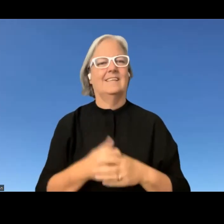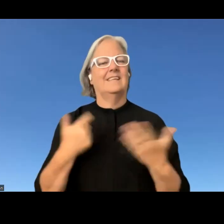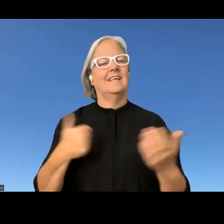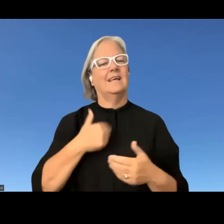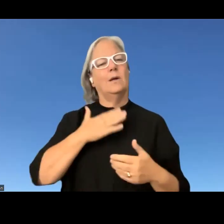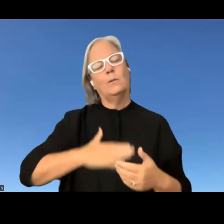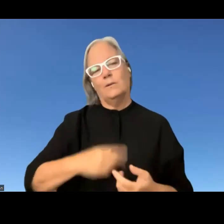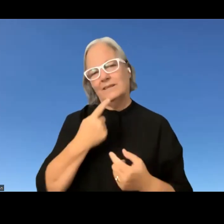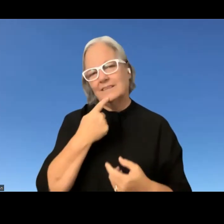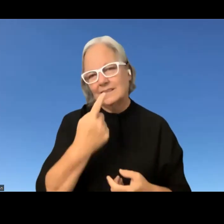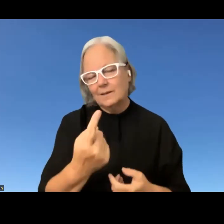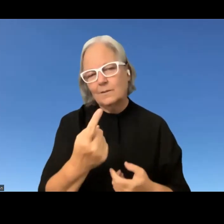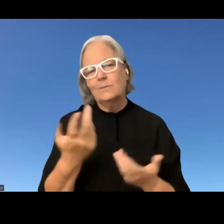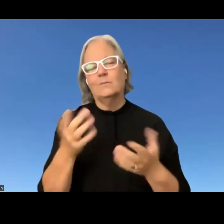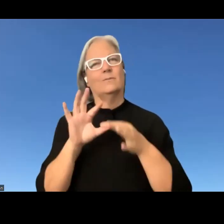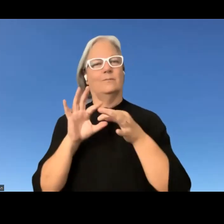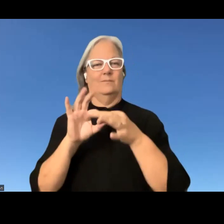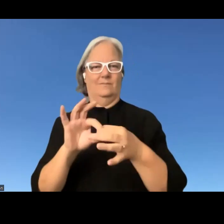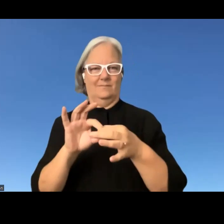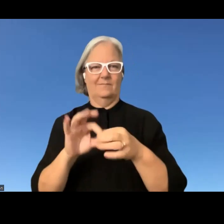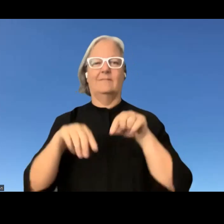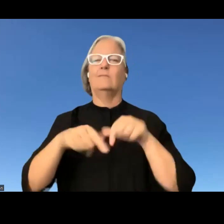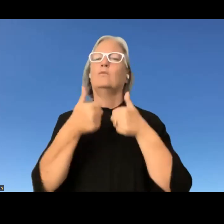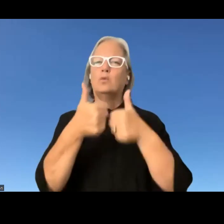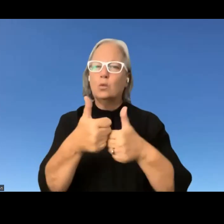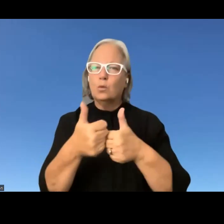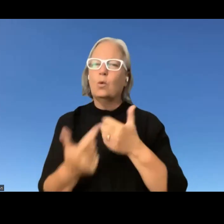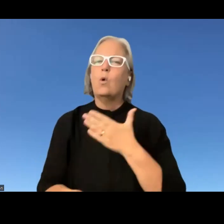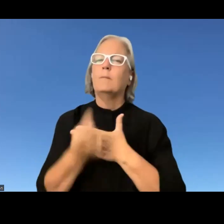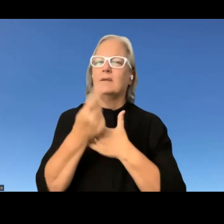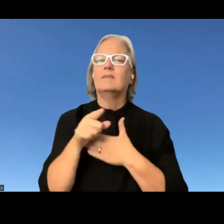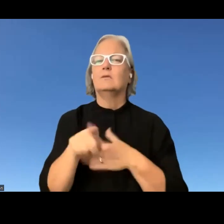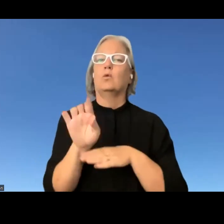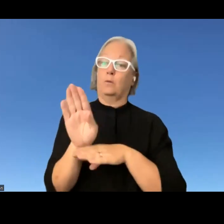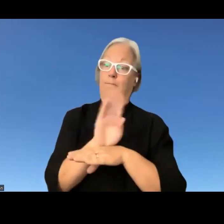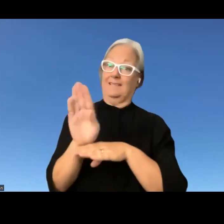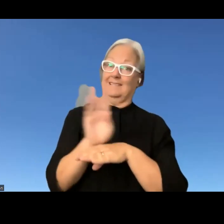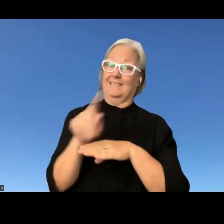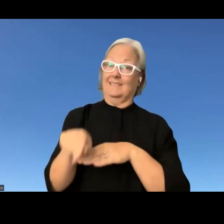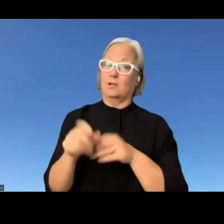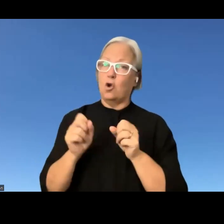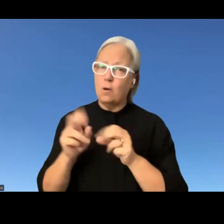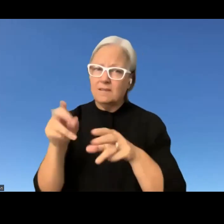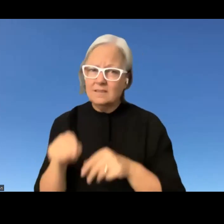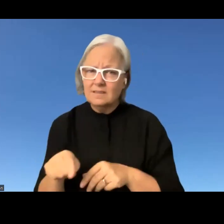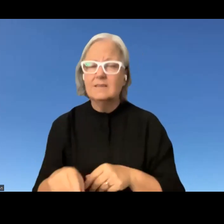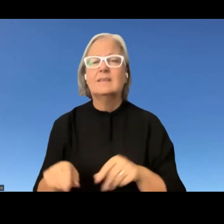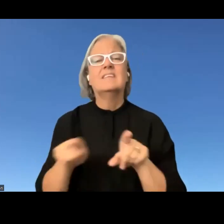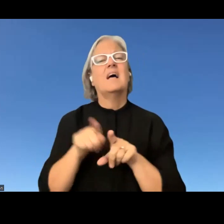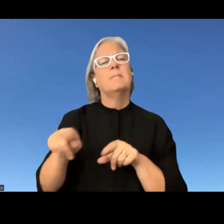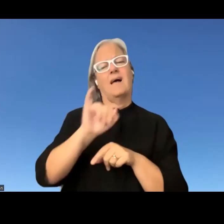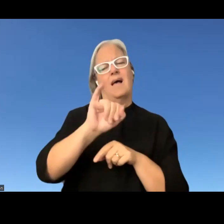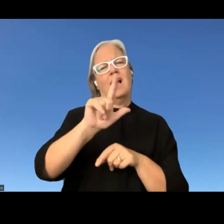particular reference to this opportunity for the business community, particularly, of course, members of the ILO's Global Business Disability Network